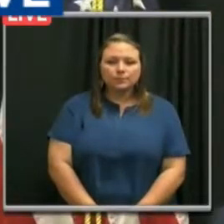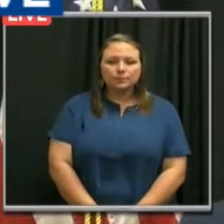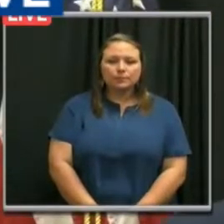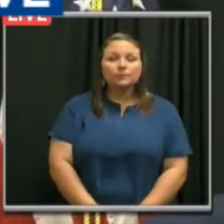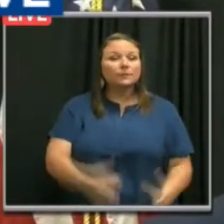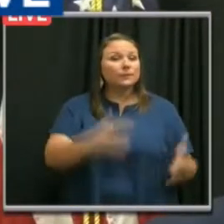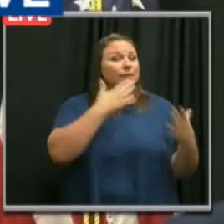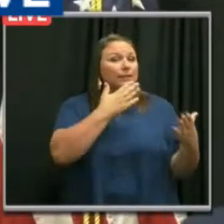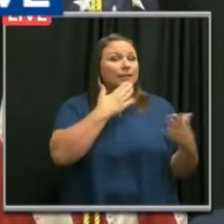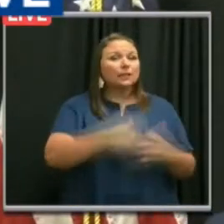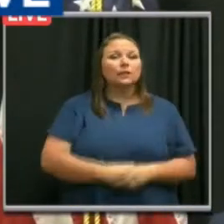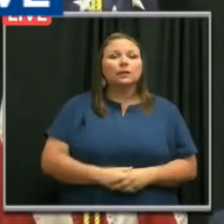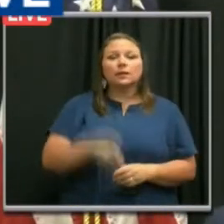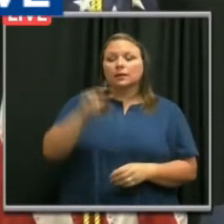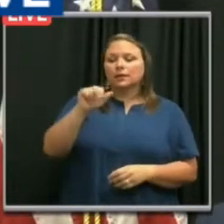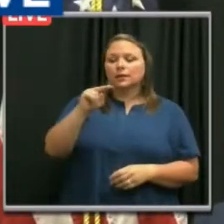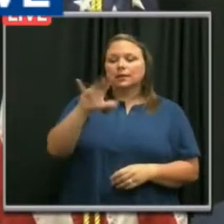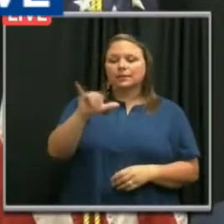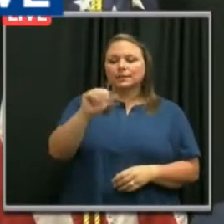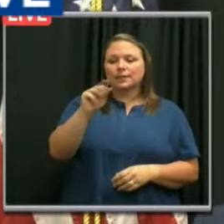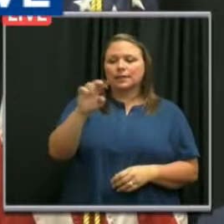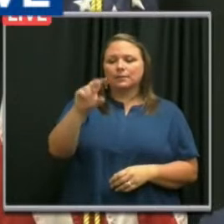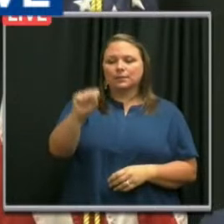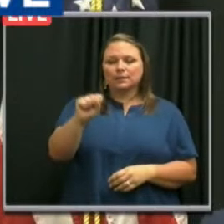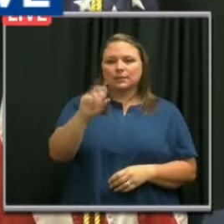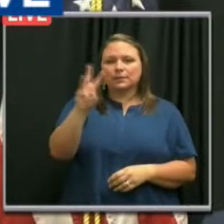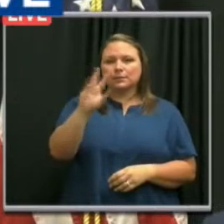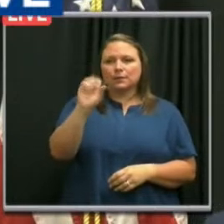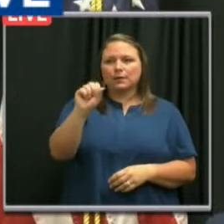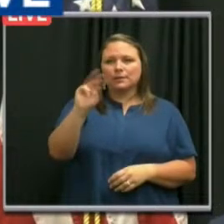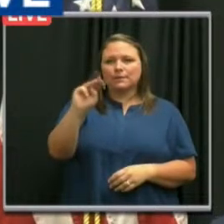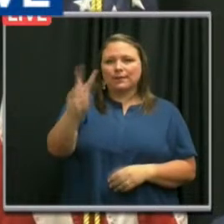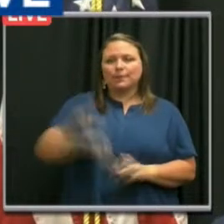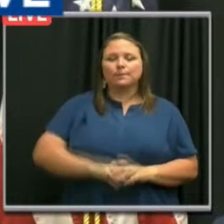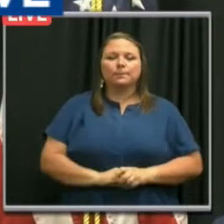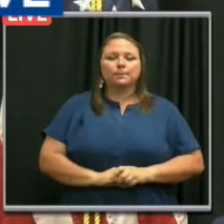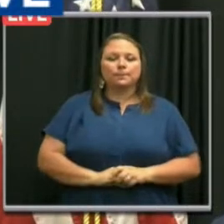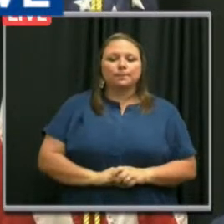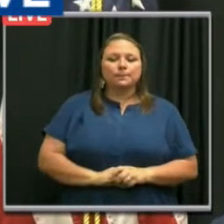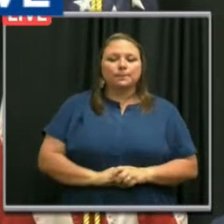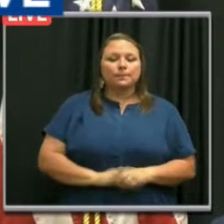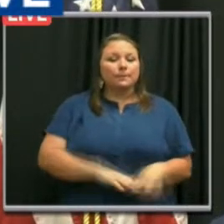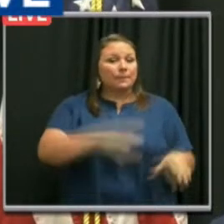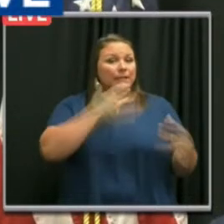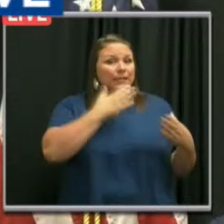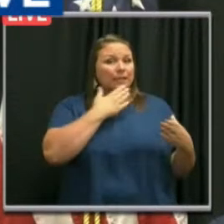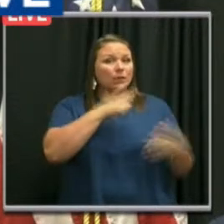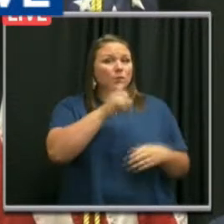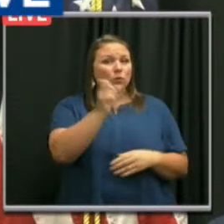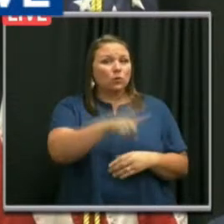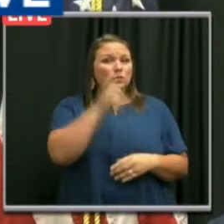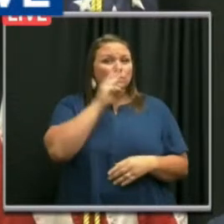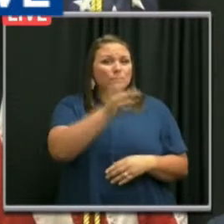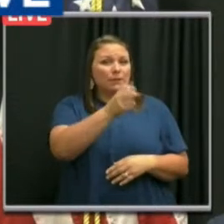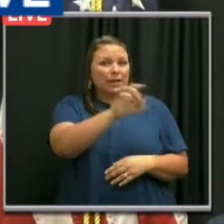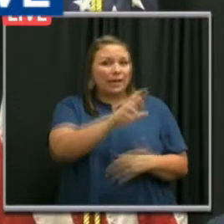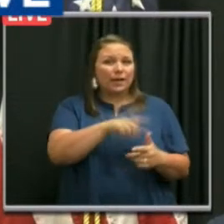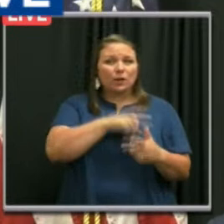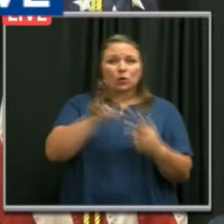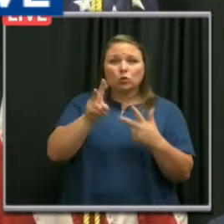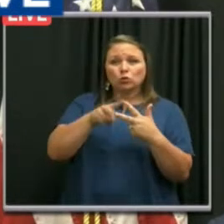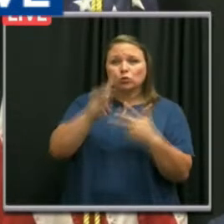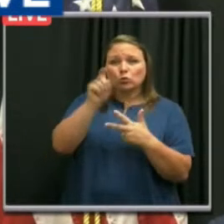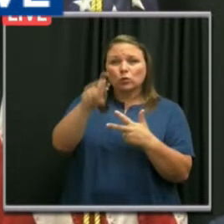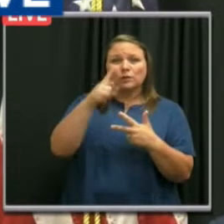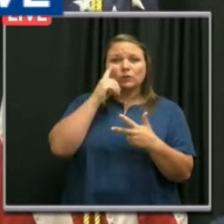Thank you, Dr. Hildreth. Nancy Amons at WSMV. Nancy, you're in the air. Thank you. I have a question for the mayor and two questions for